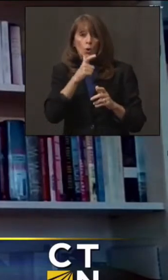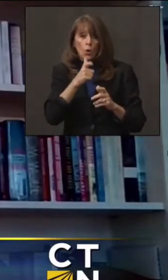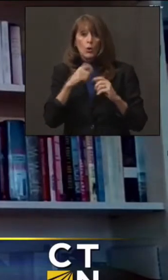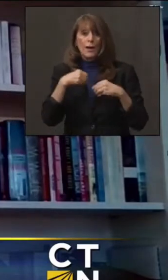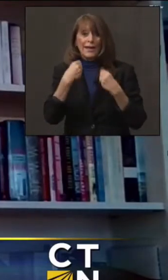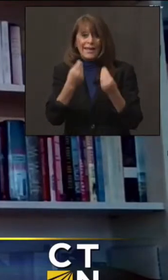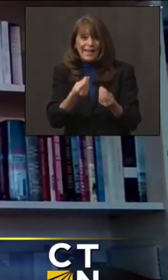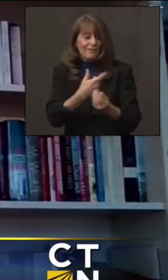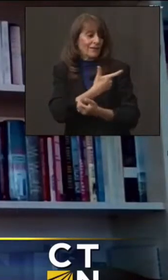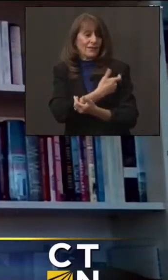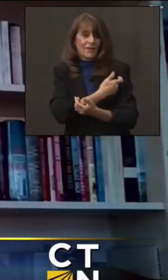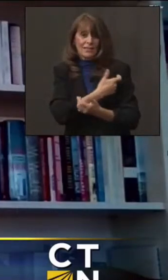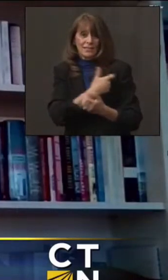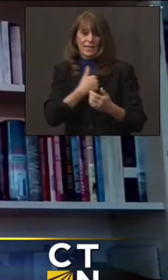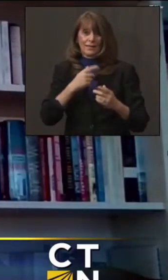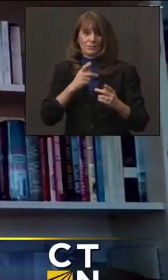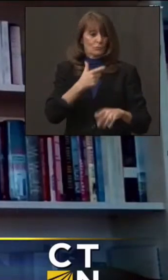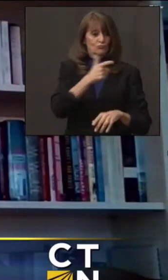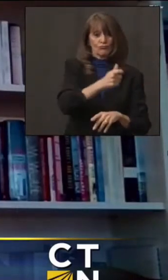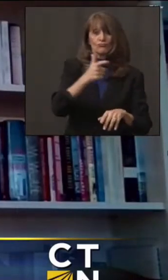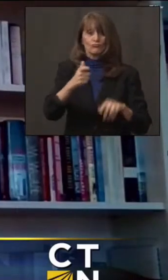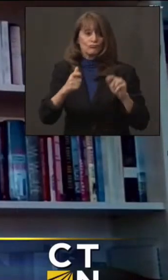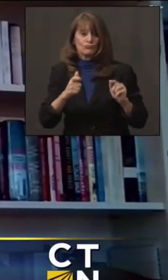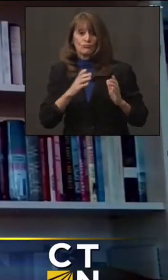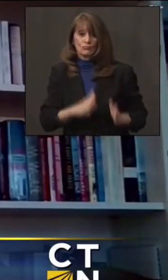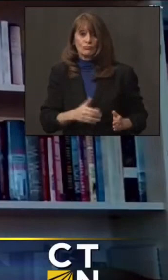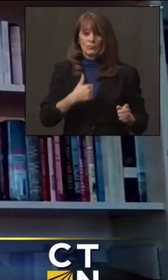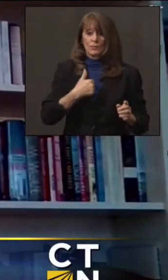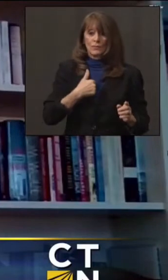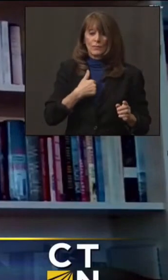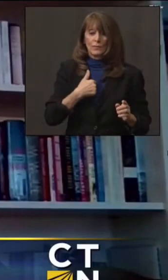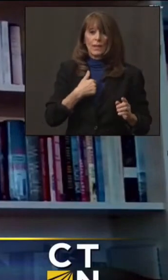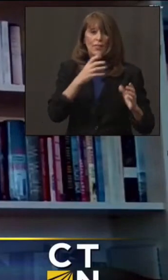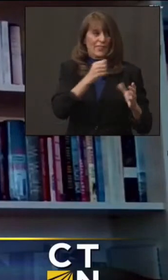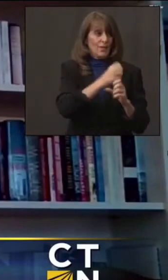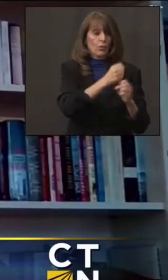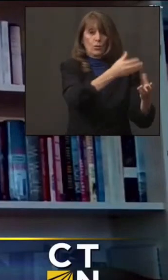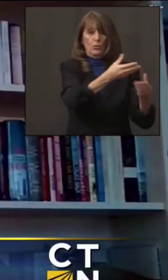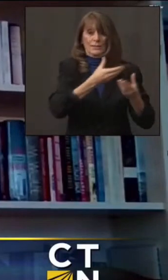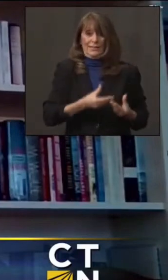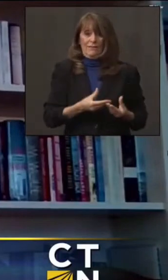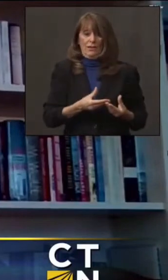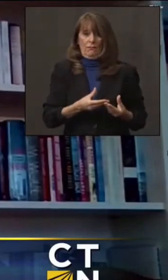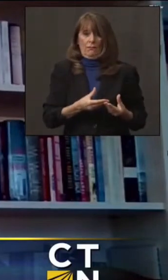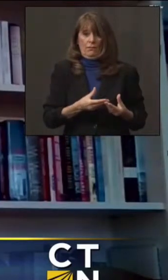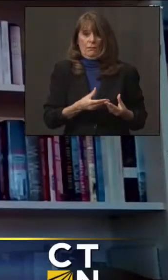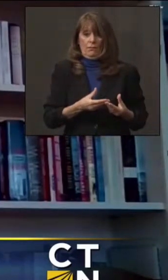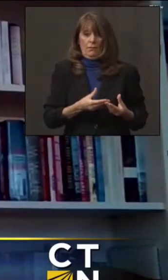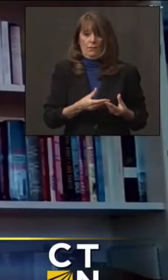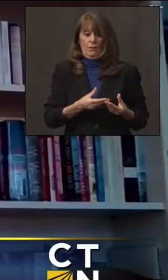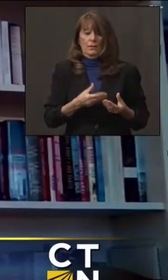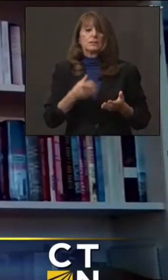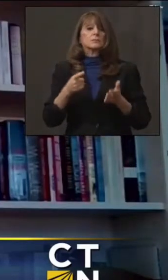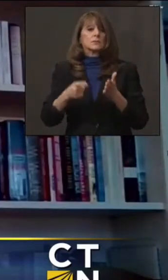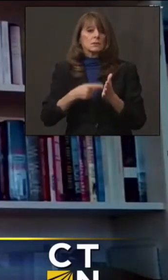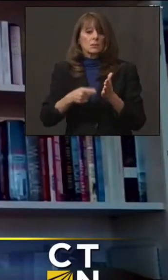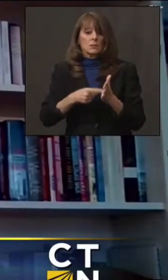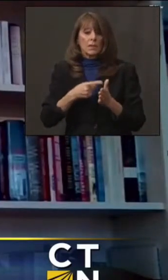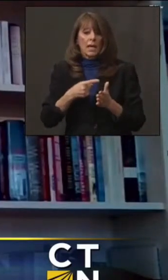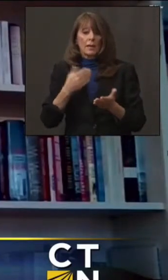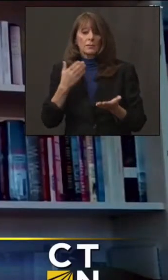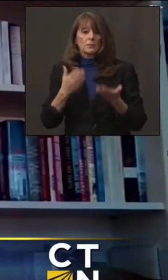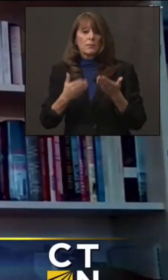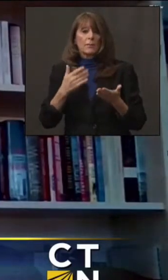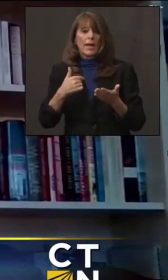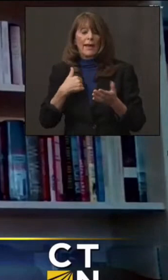the vaccine that they need shipped directly to them, or in some cases, there will be maybe a hub and